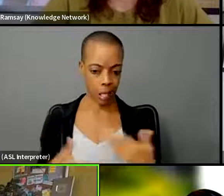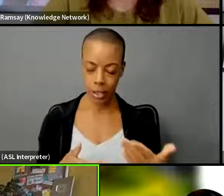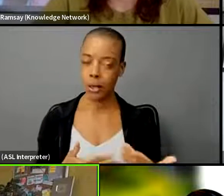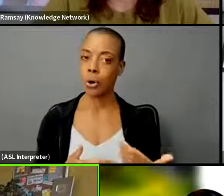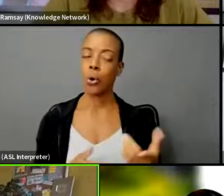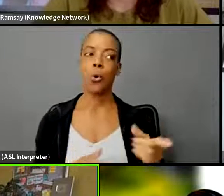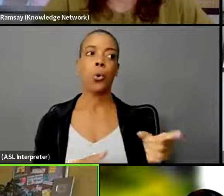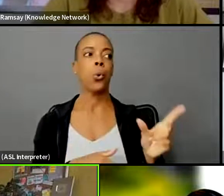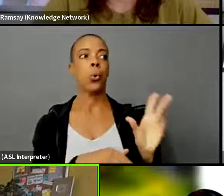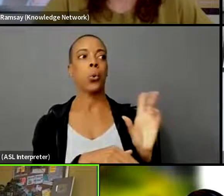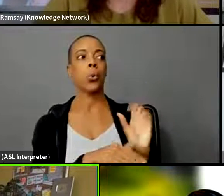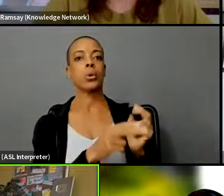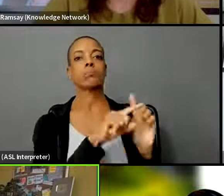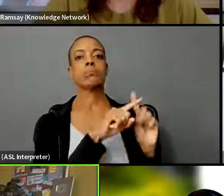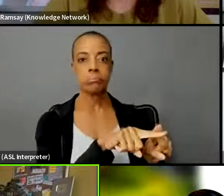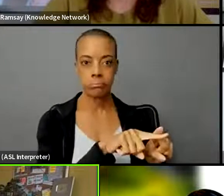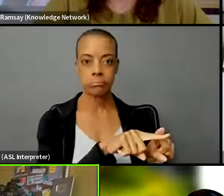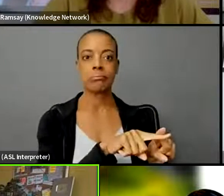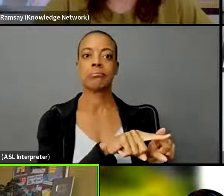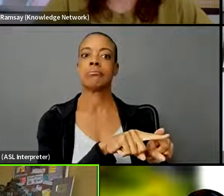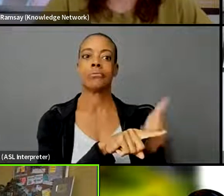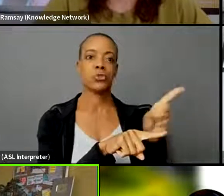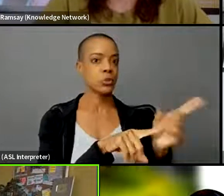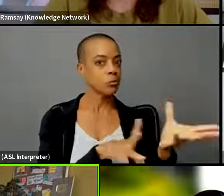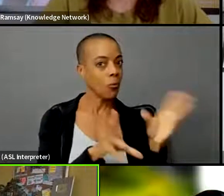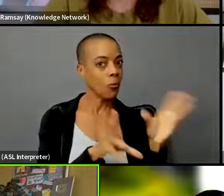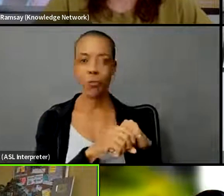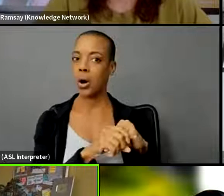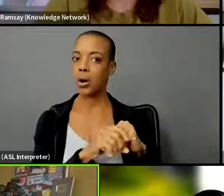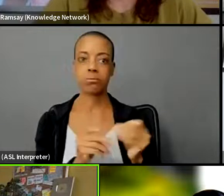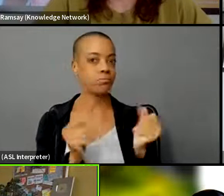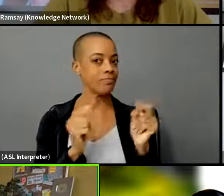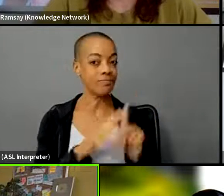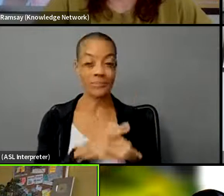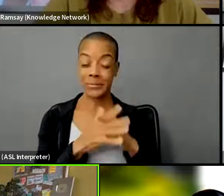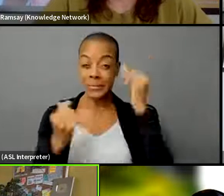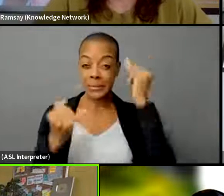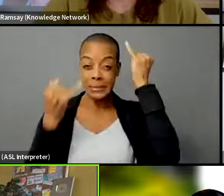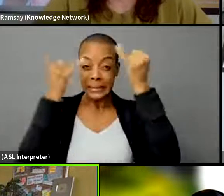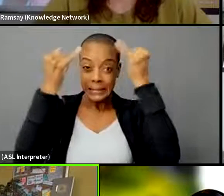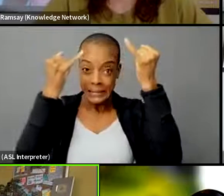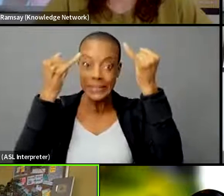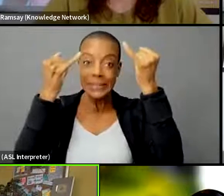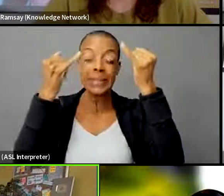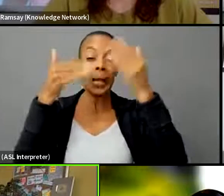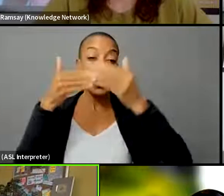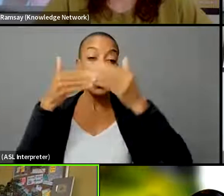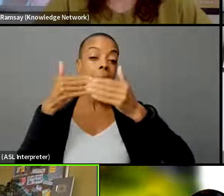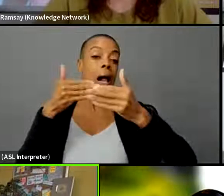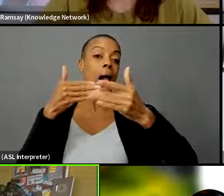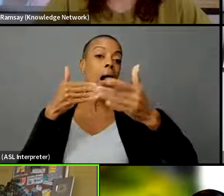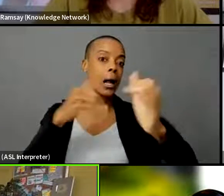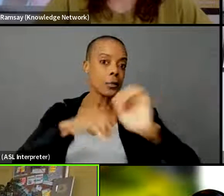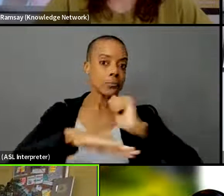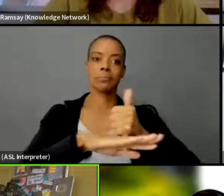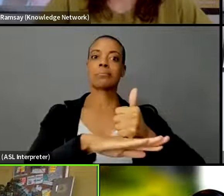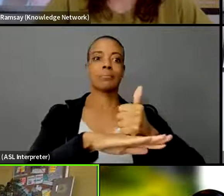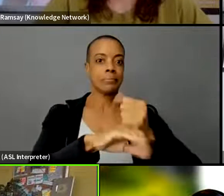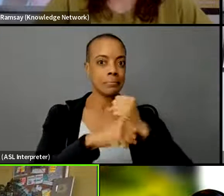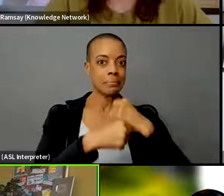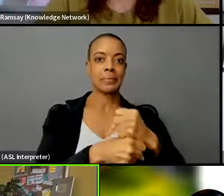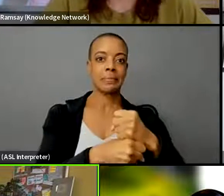have a producer who's kind of involved right from the ideation phase to the execution of it, just to have like one consistent